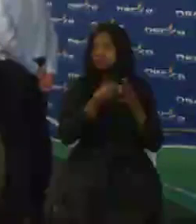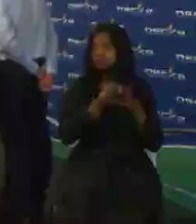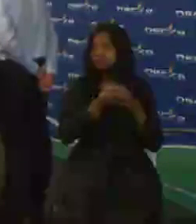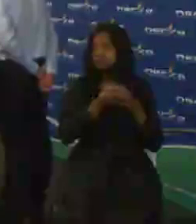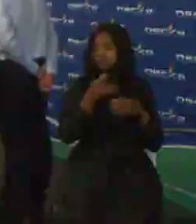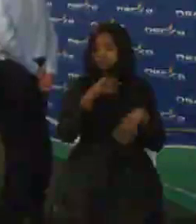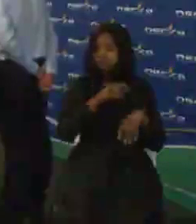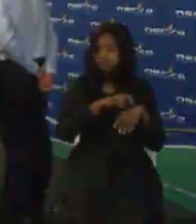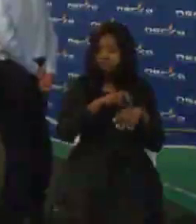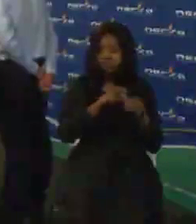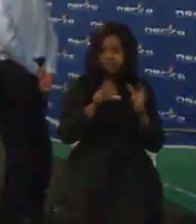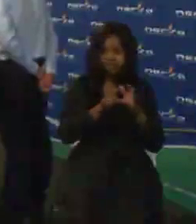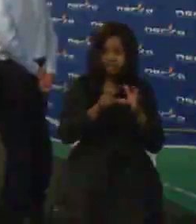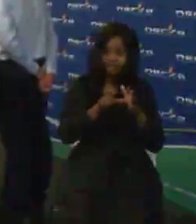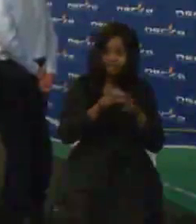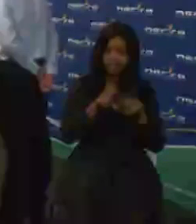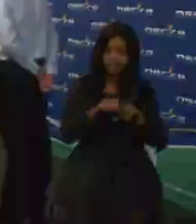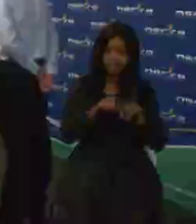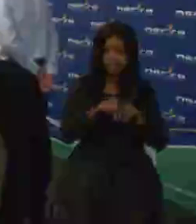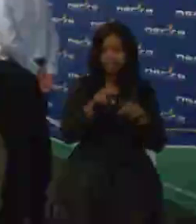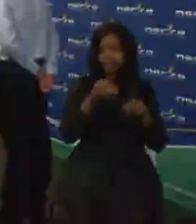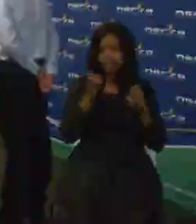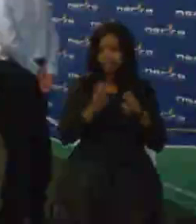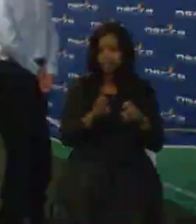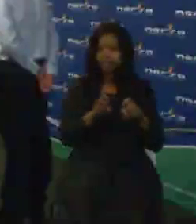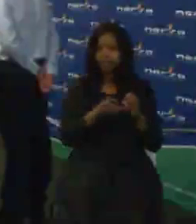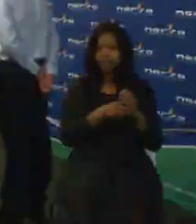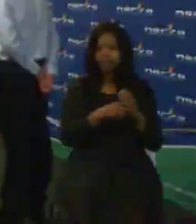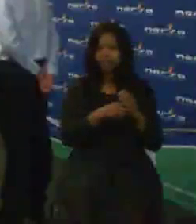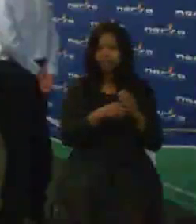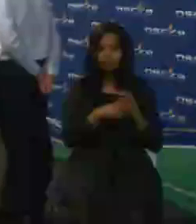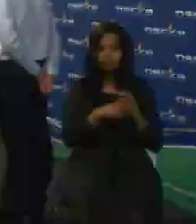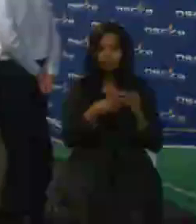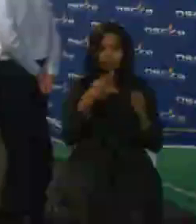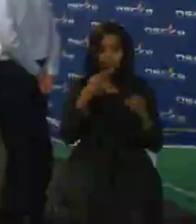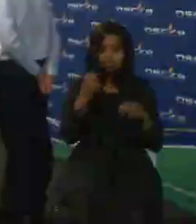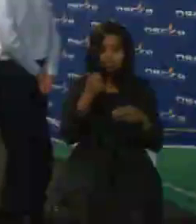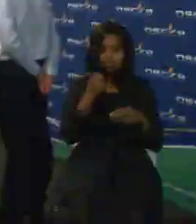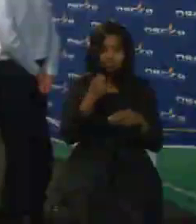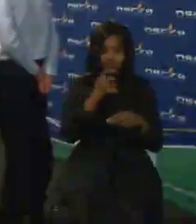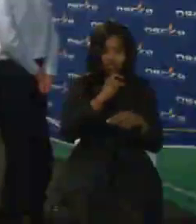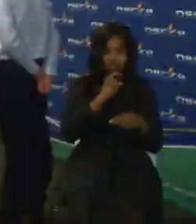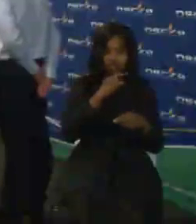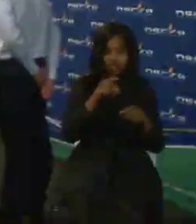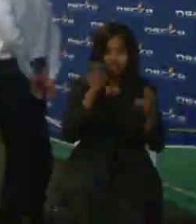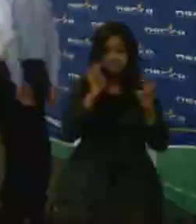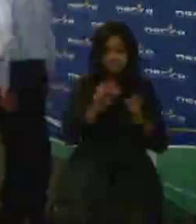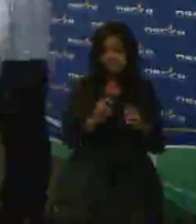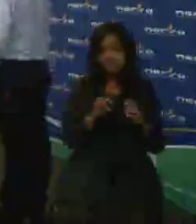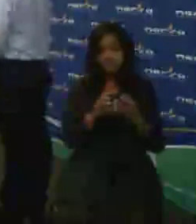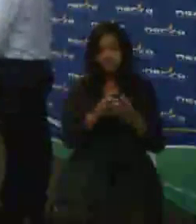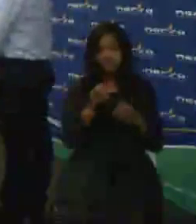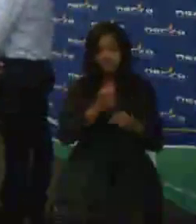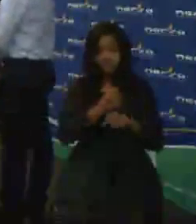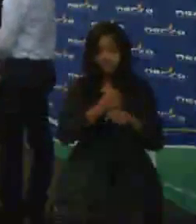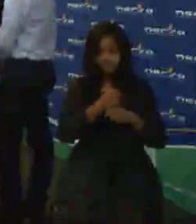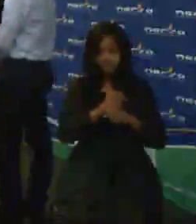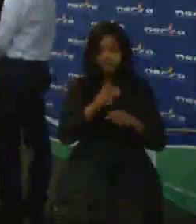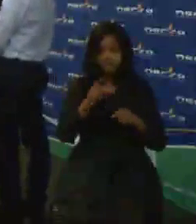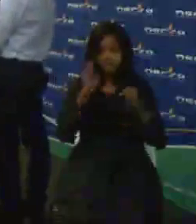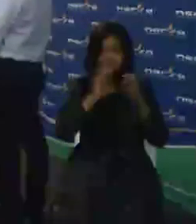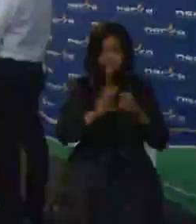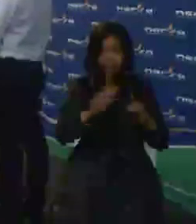need the licensee like Eskom to be generating this electricity at a